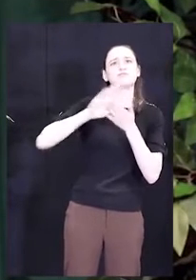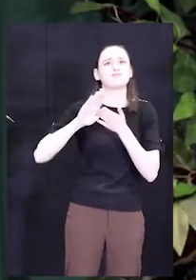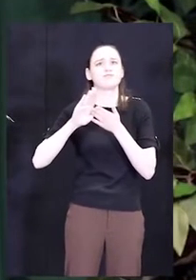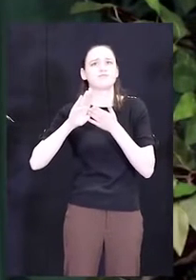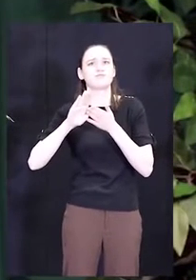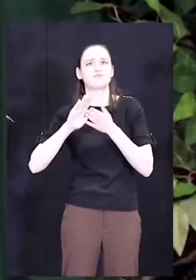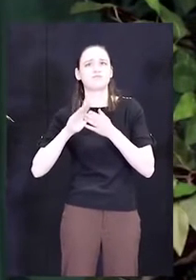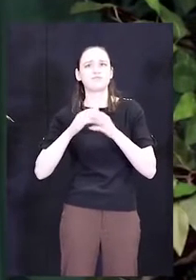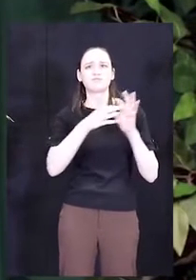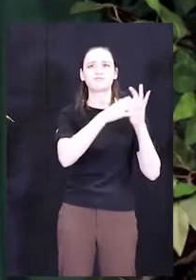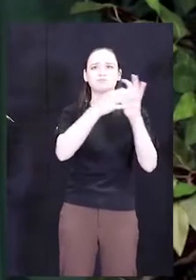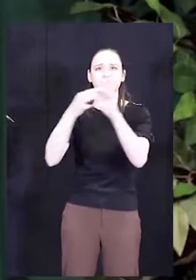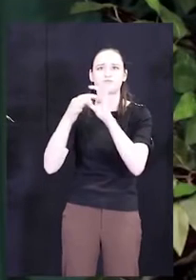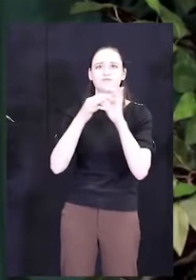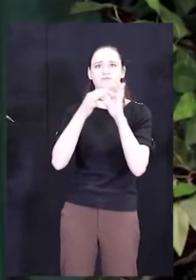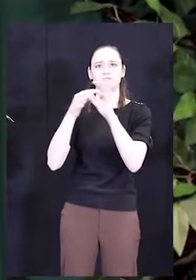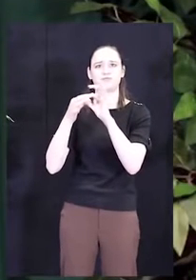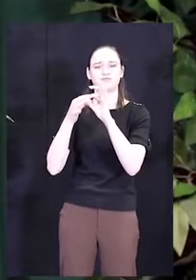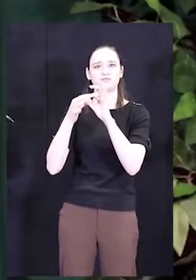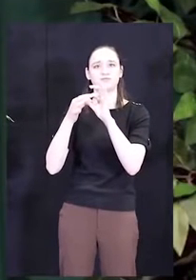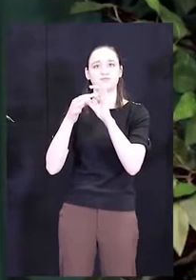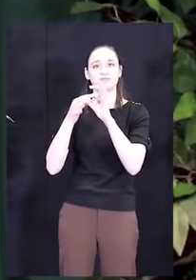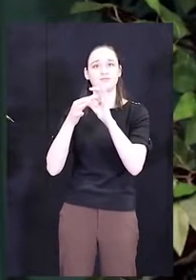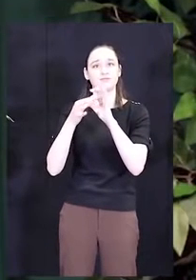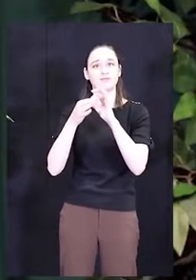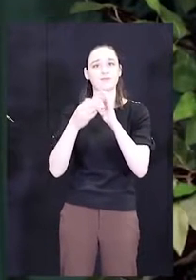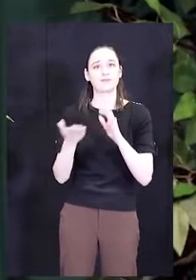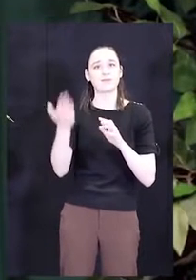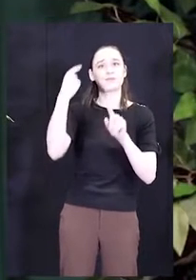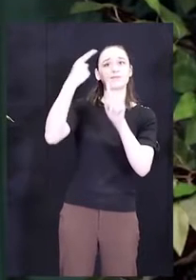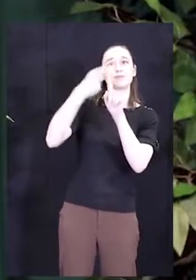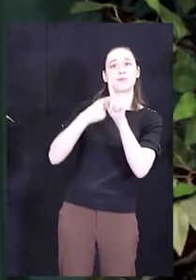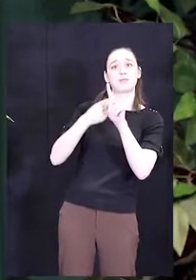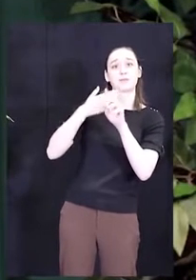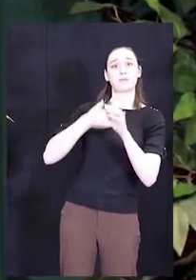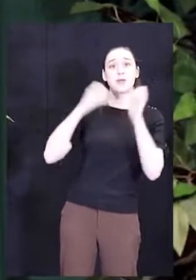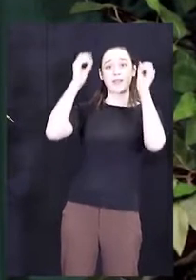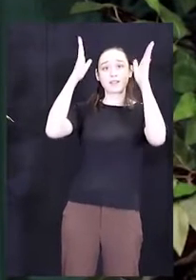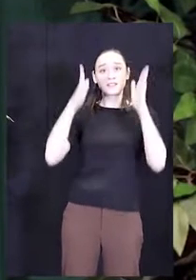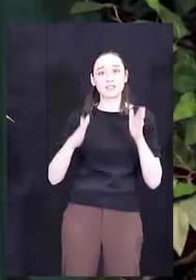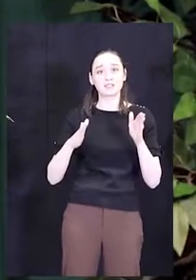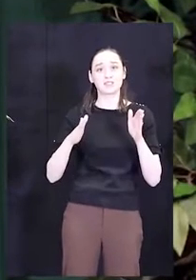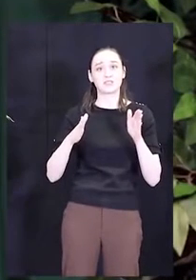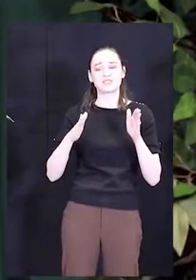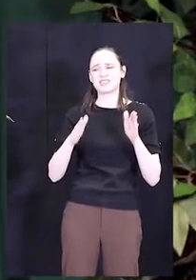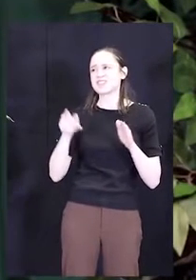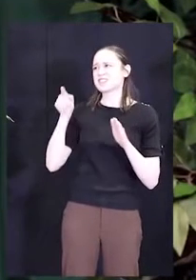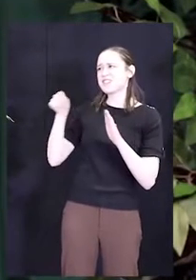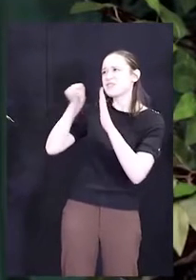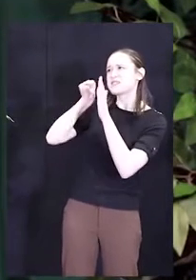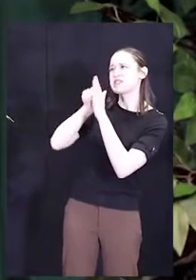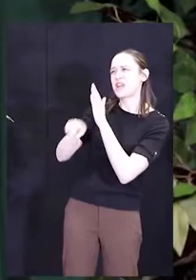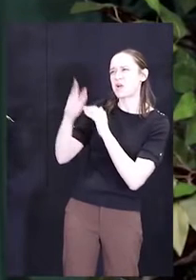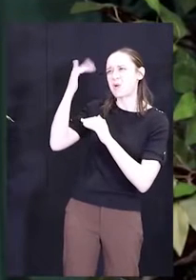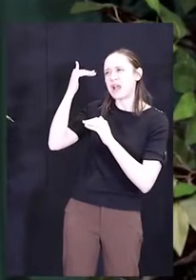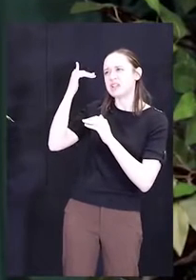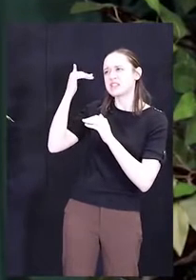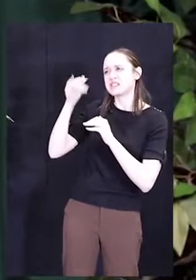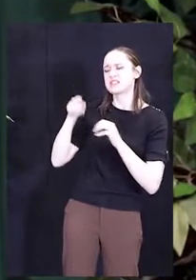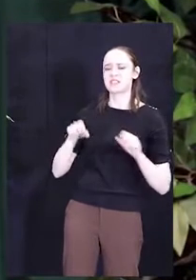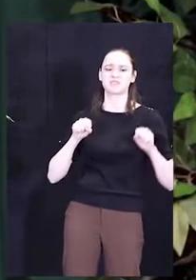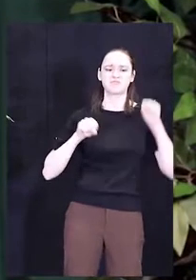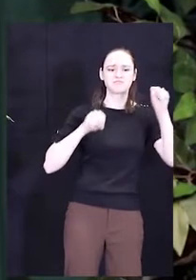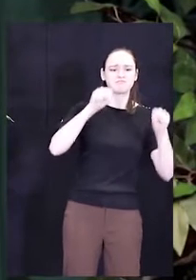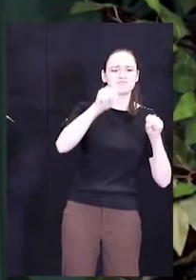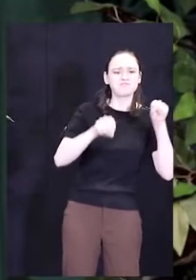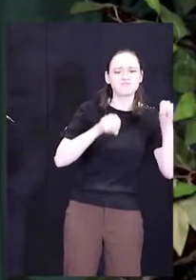relationships that develop because of it. Last month, my mentor teacher, Ed Rockland, was killed while riding his bike by a